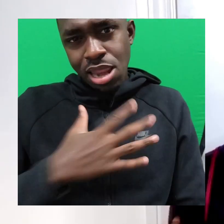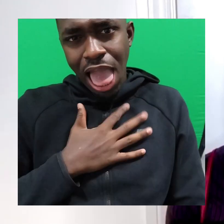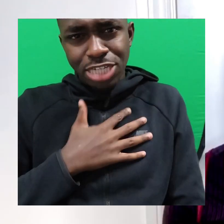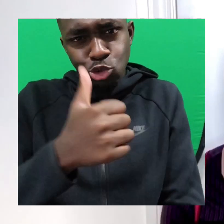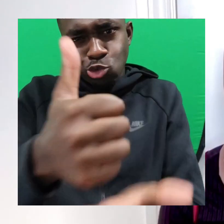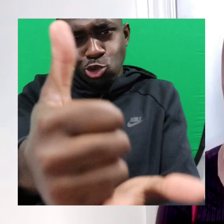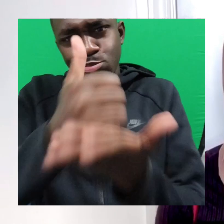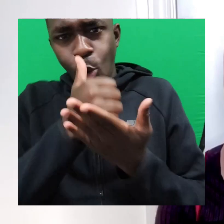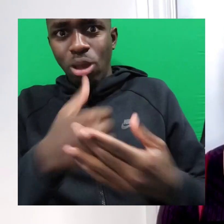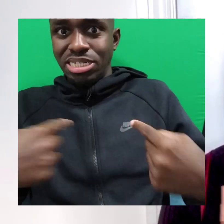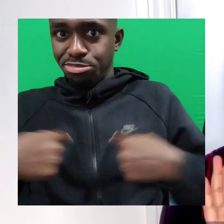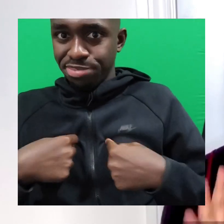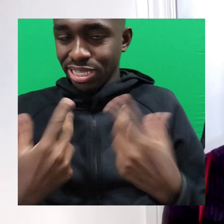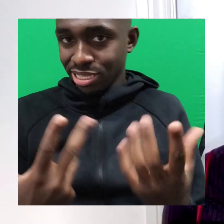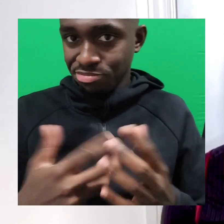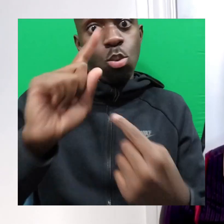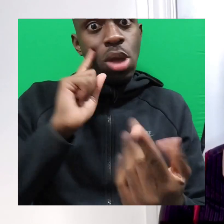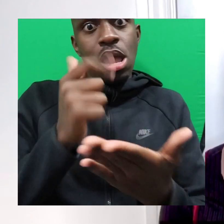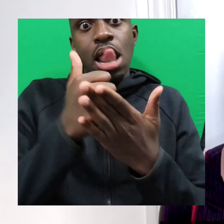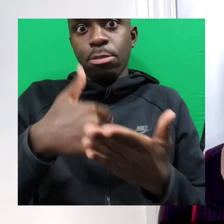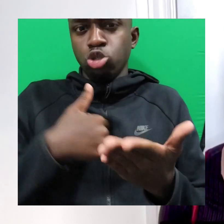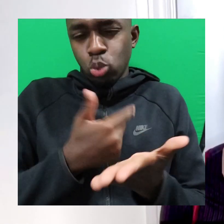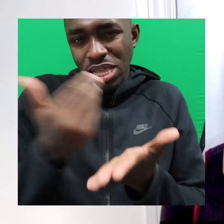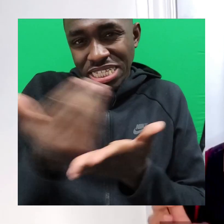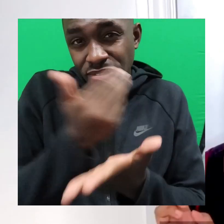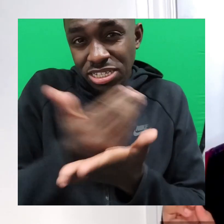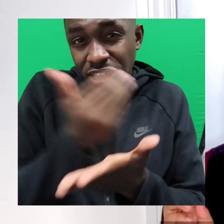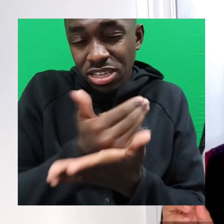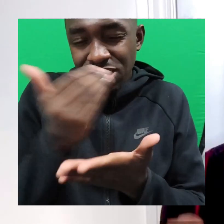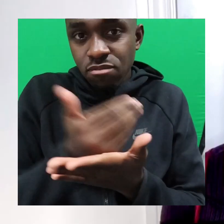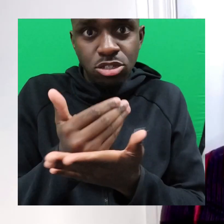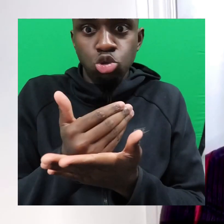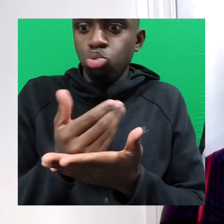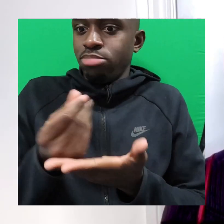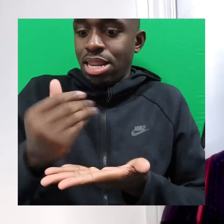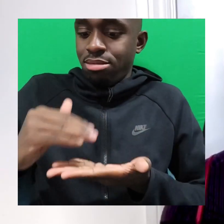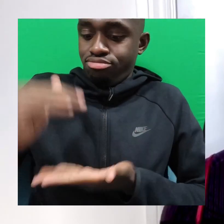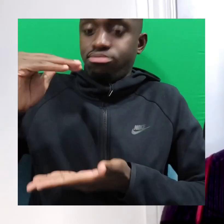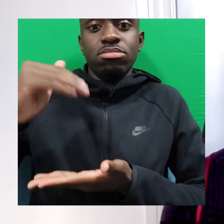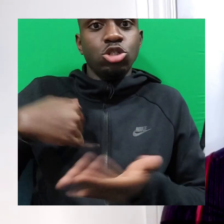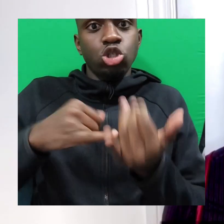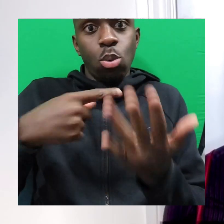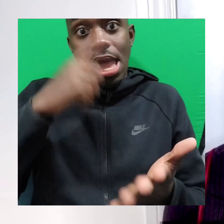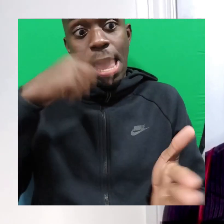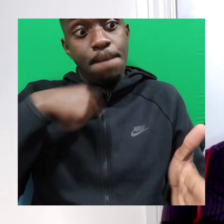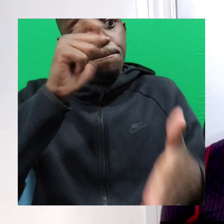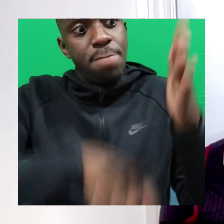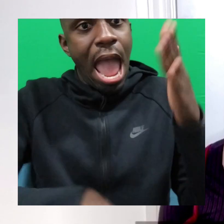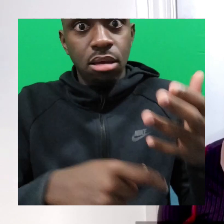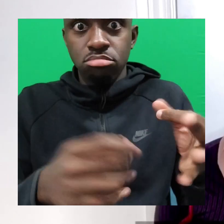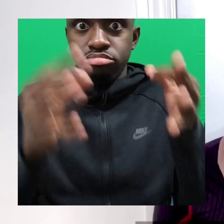would really appreciate if you guys can just check out a lot of the information that I will leave in the description below.